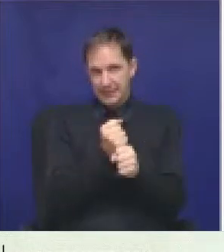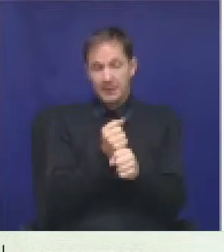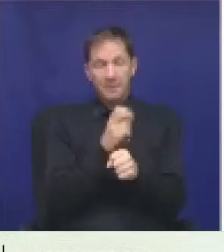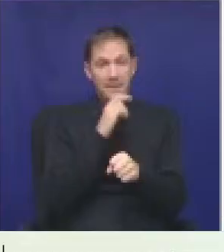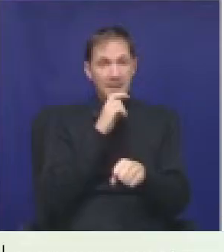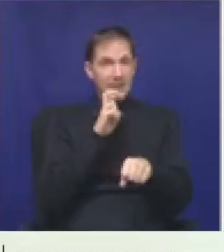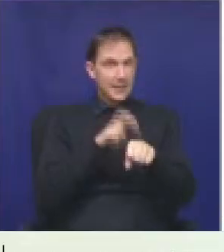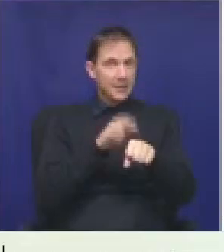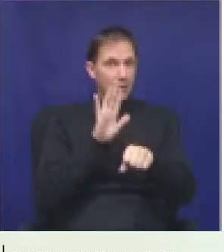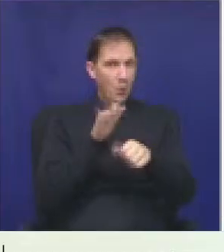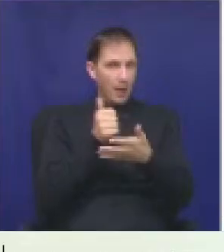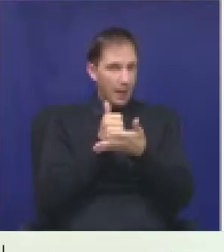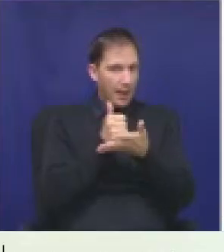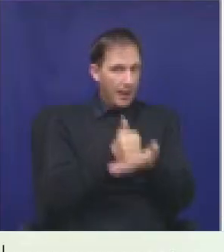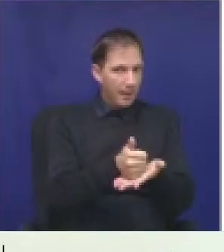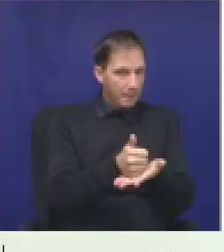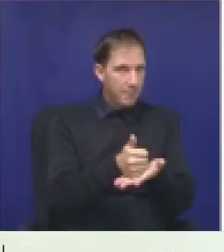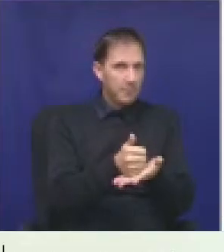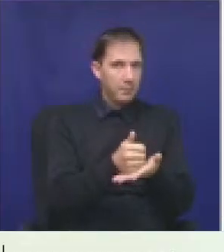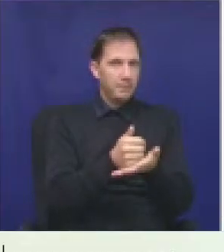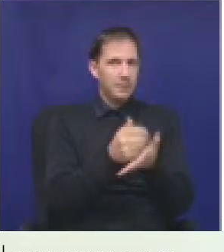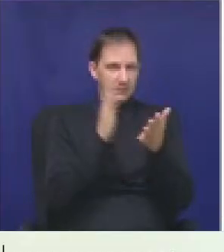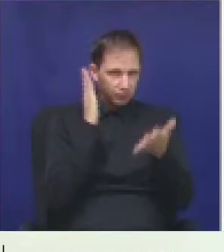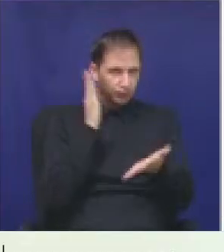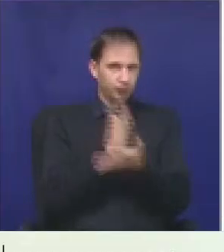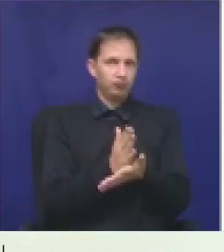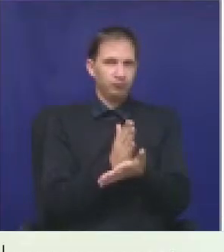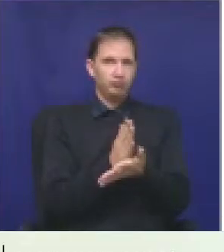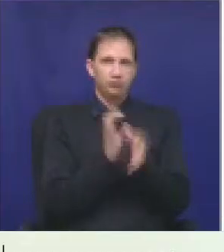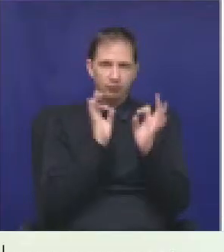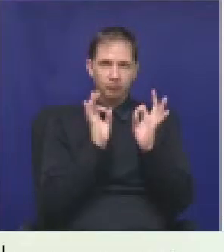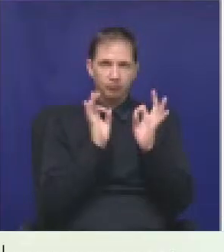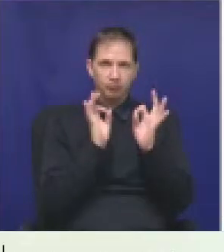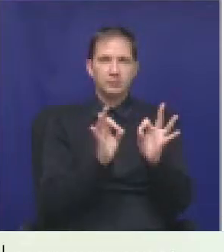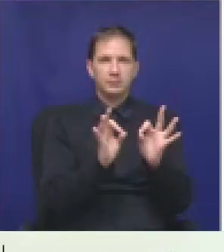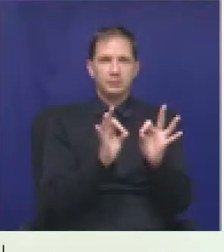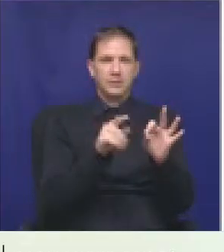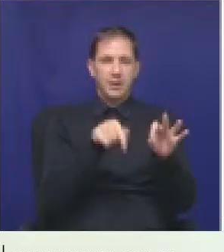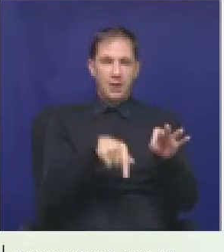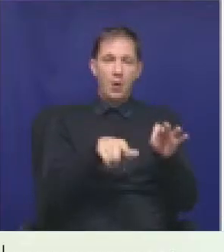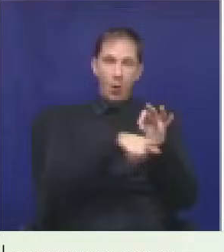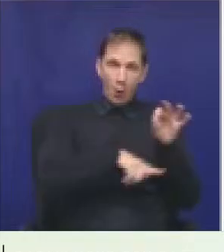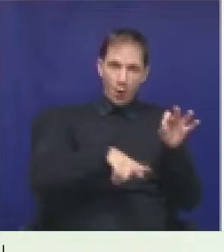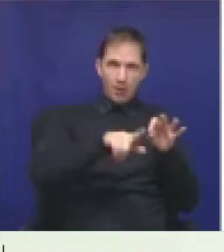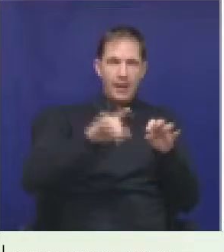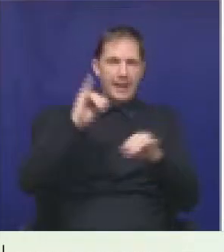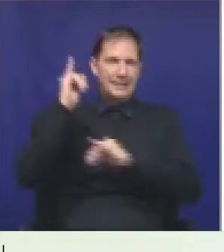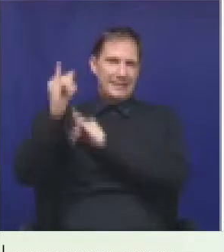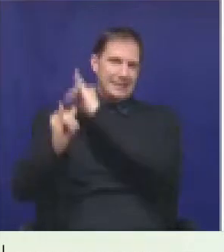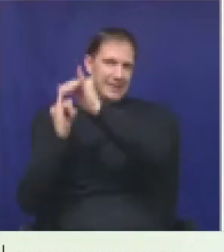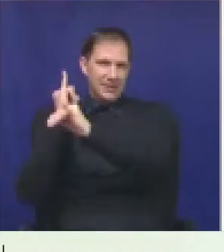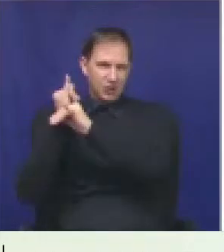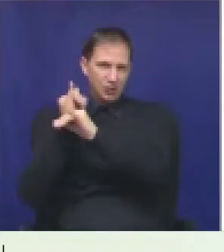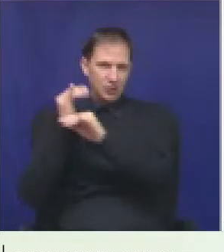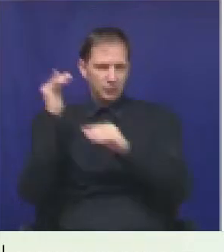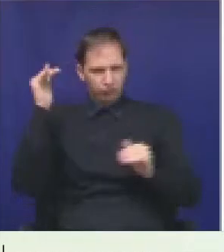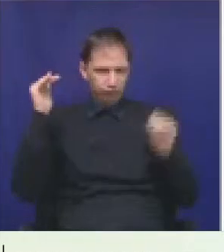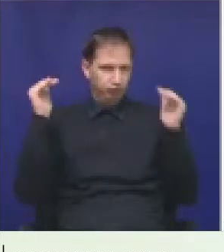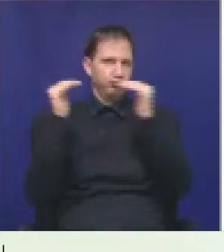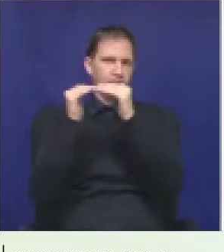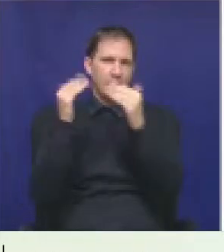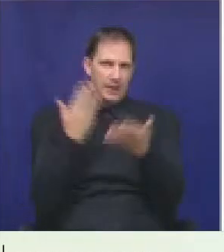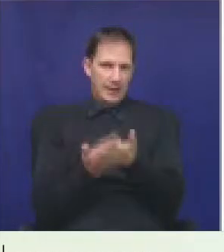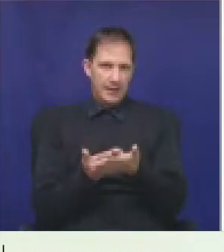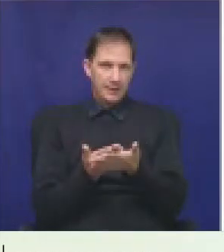place it in the edge of the statistical data ecosystem in the country and its global competitiveness. The reduction of the vacancy rate of the entity should